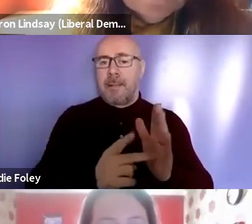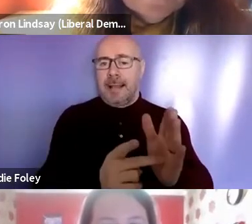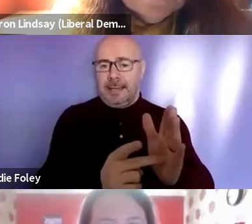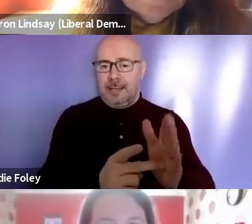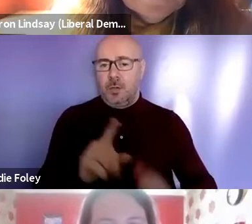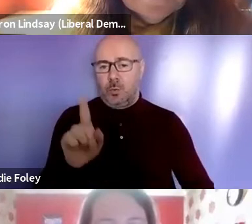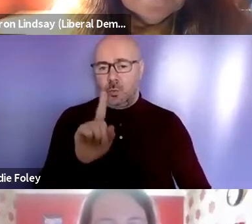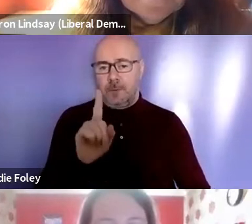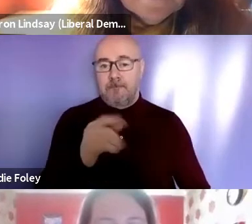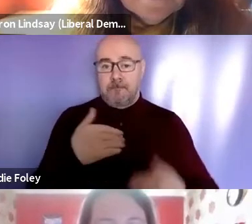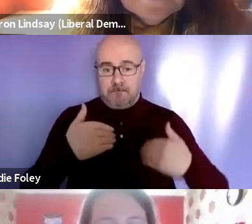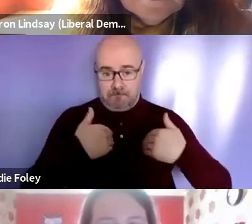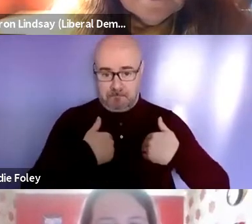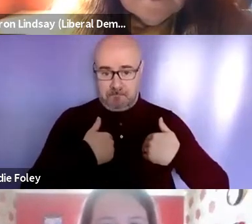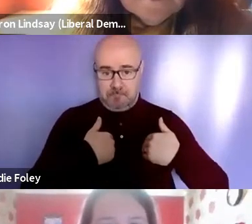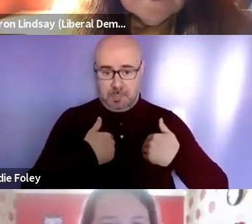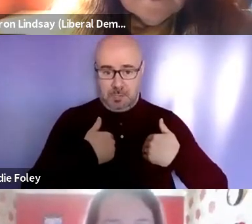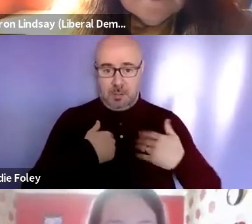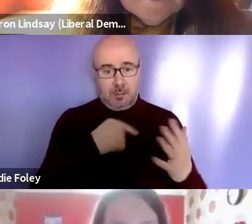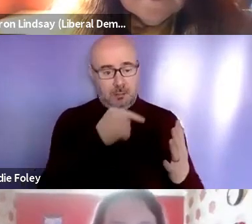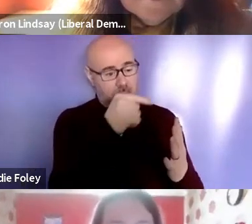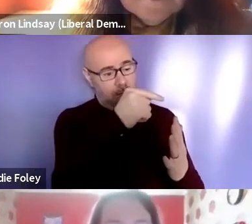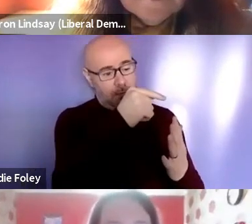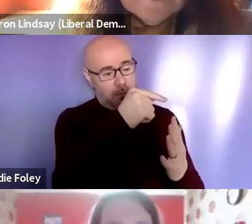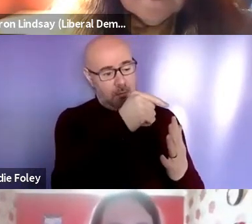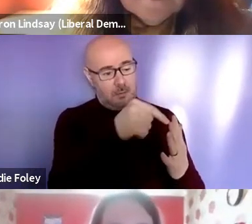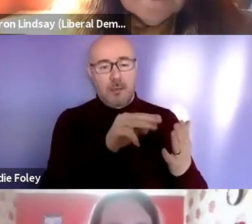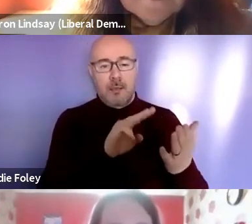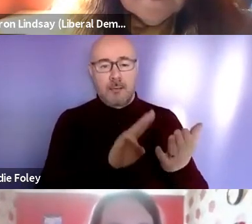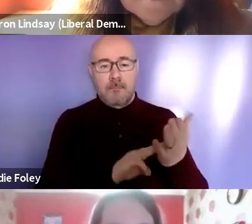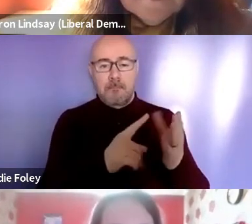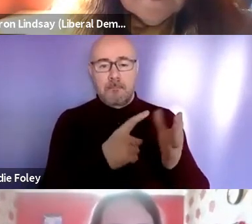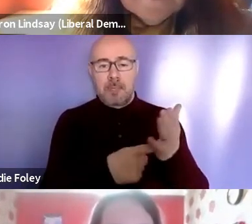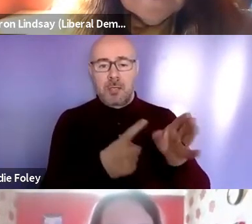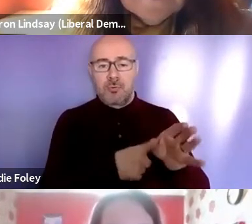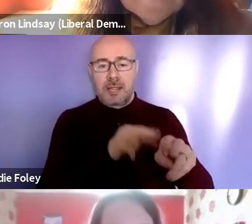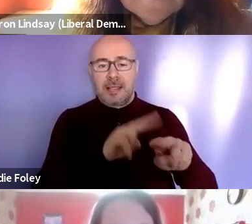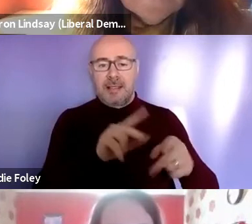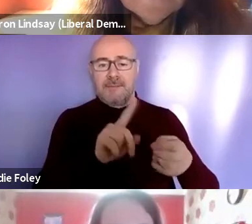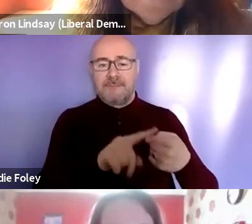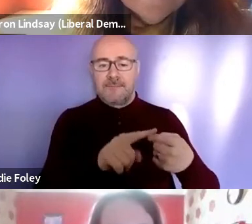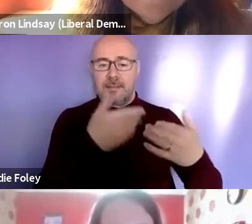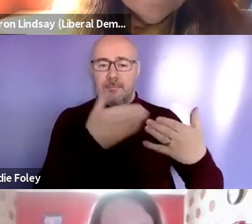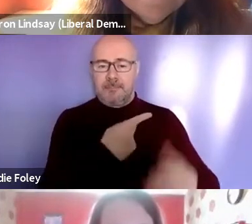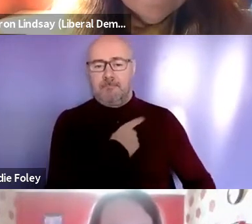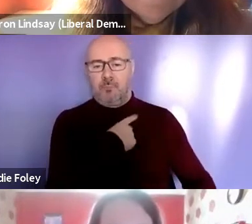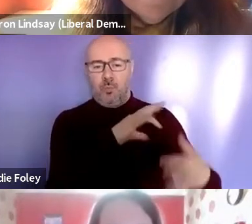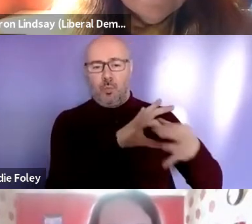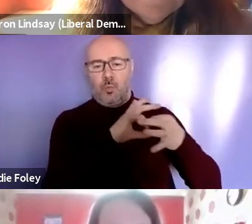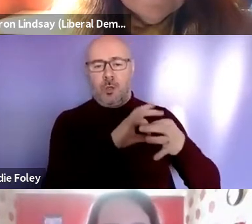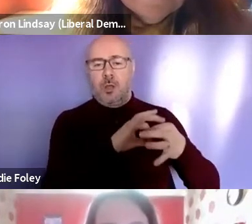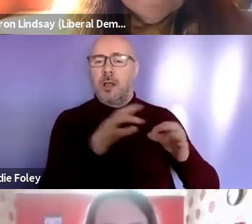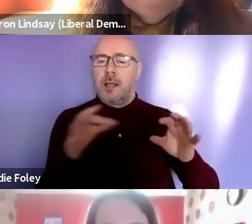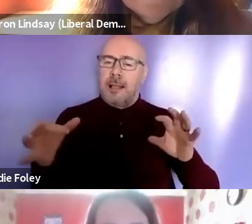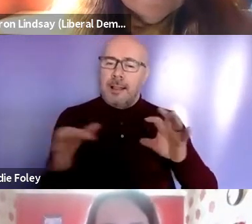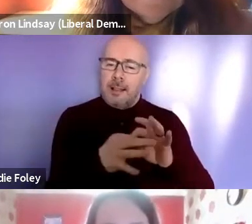that I and Mary Fee did around changing place toilets. I think it's a real shame that